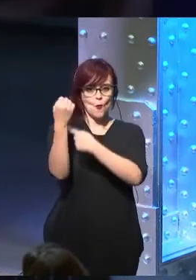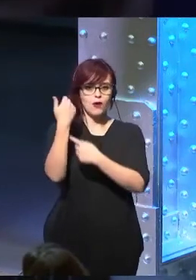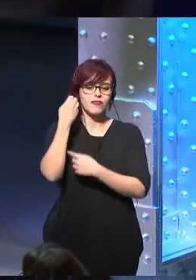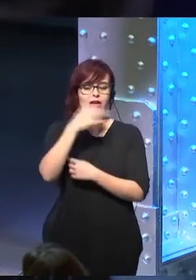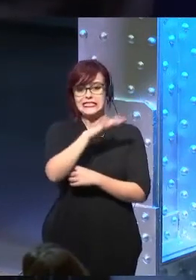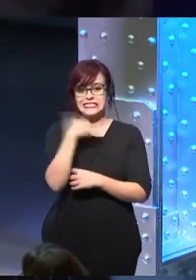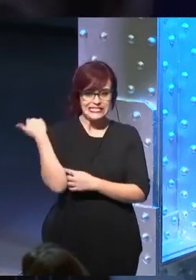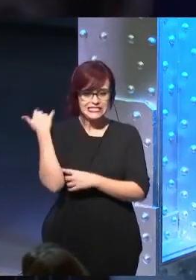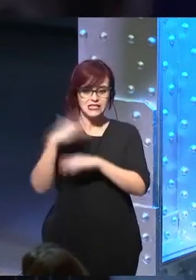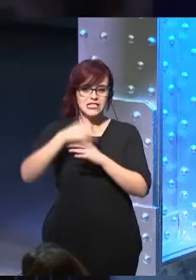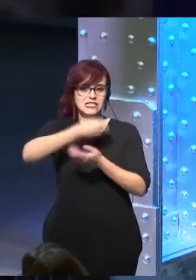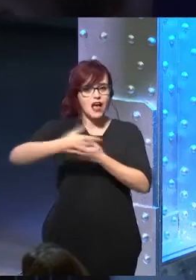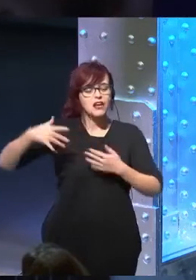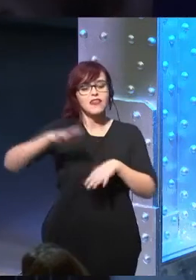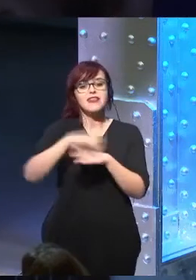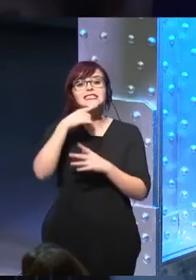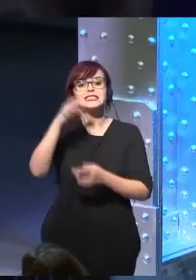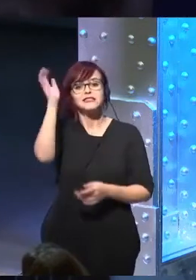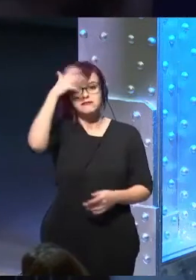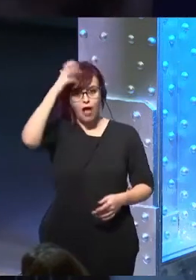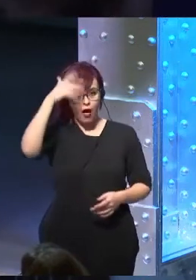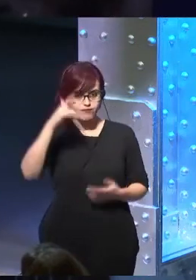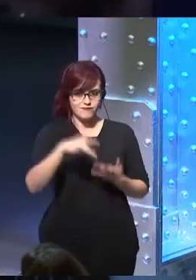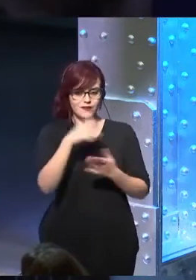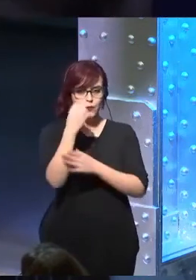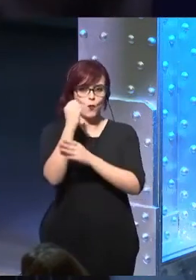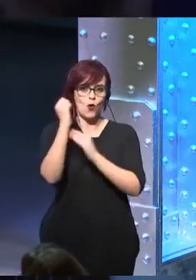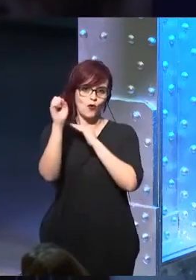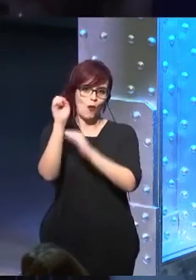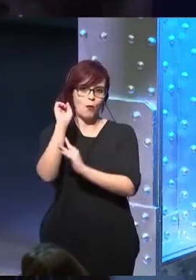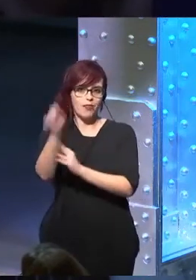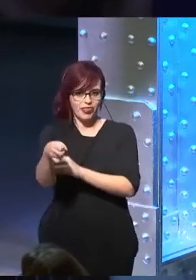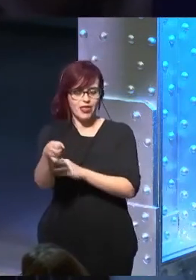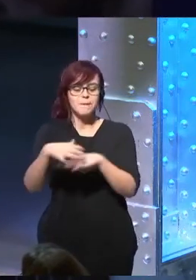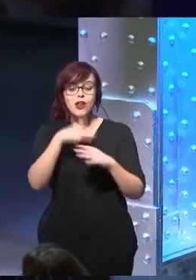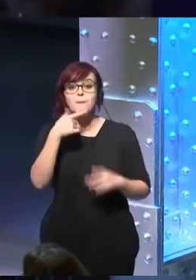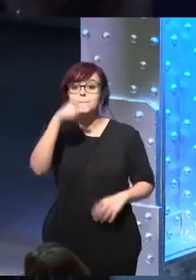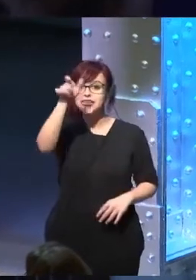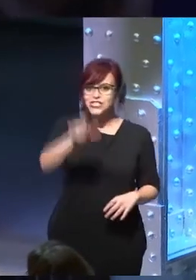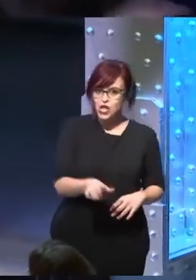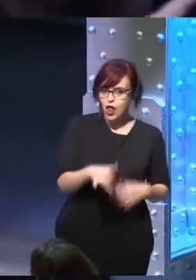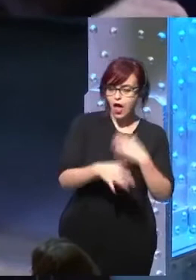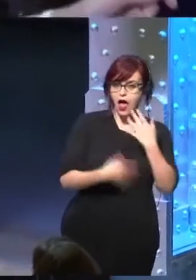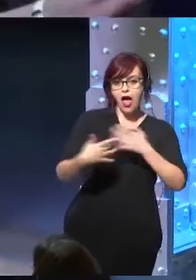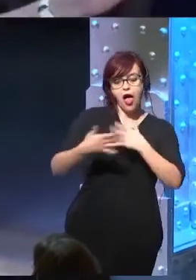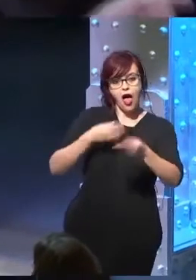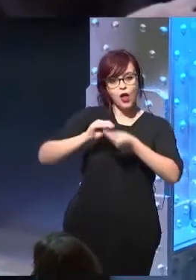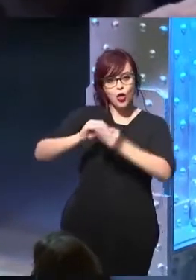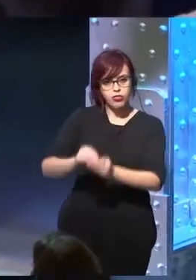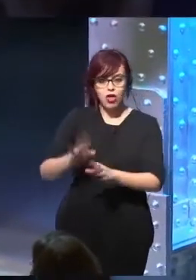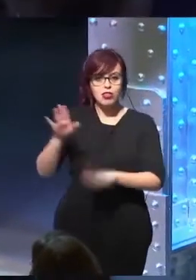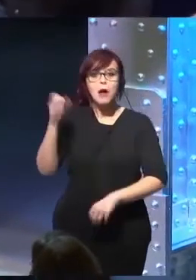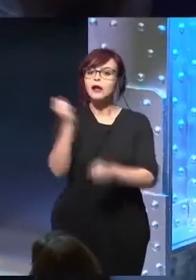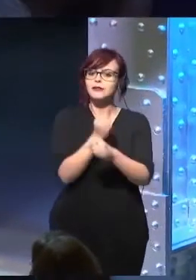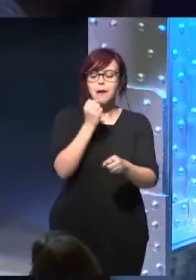case, the satirist concerned, who was female, lost her job. In the Clinton